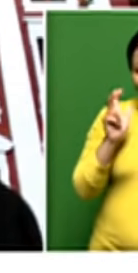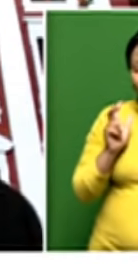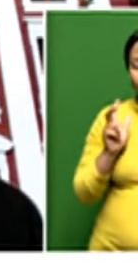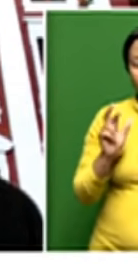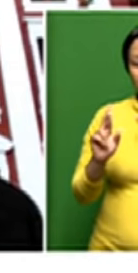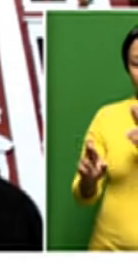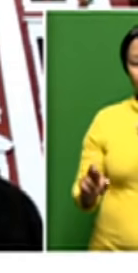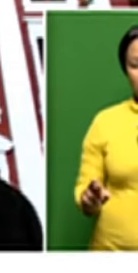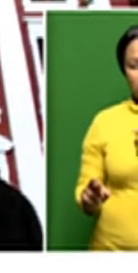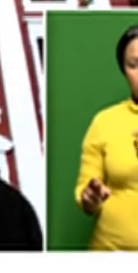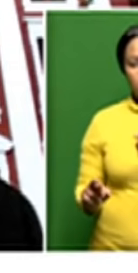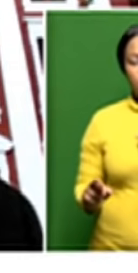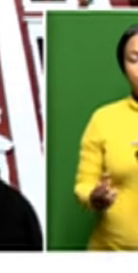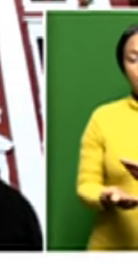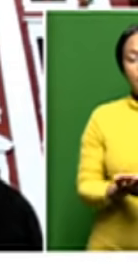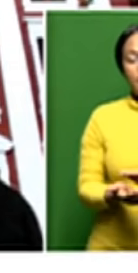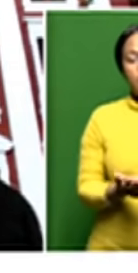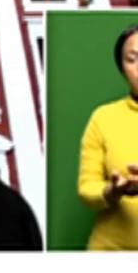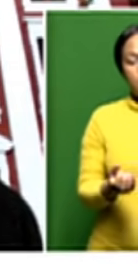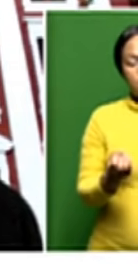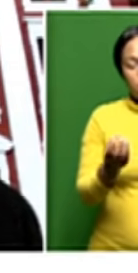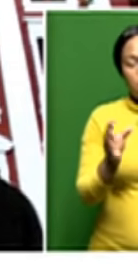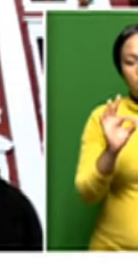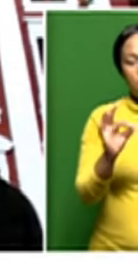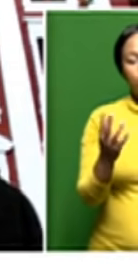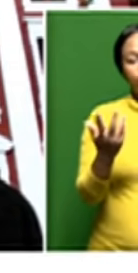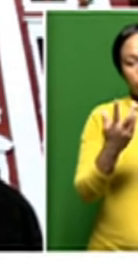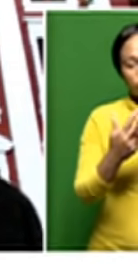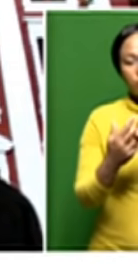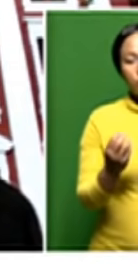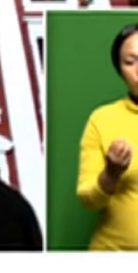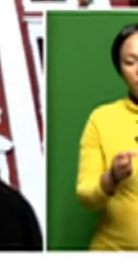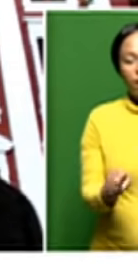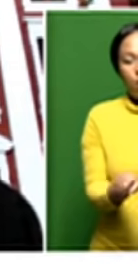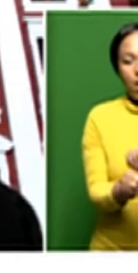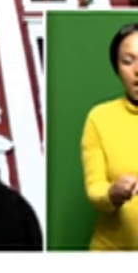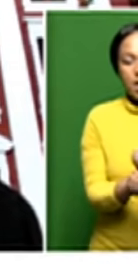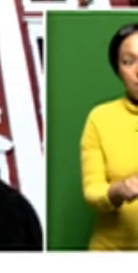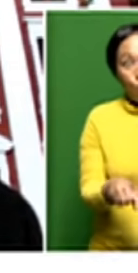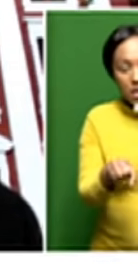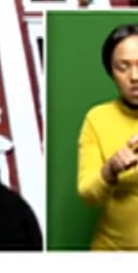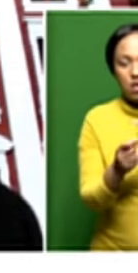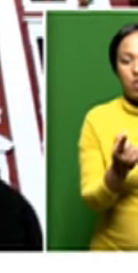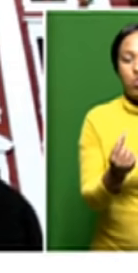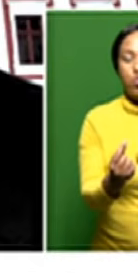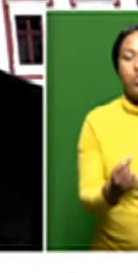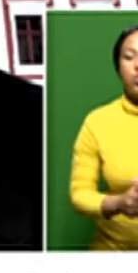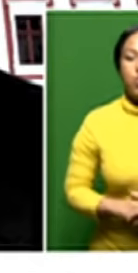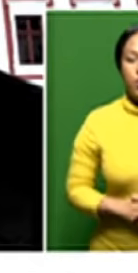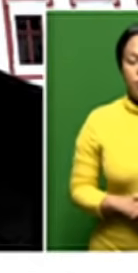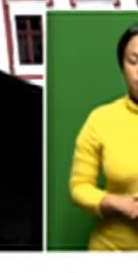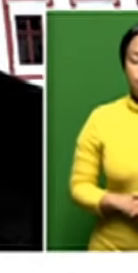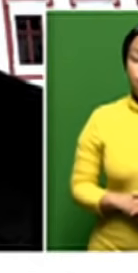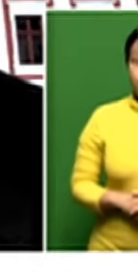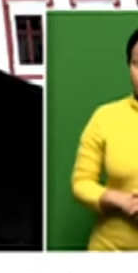if necessary, give the relevant committees further scope to do any work that may be required. All right, so a